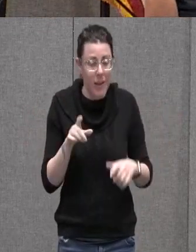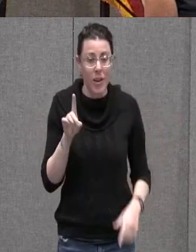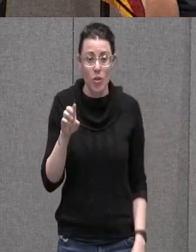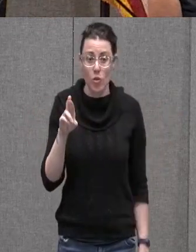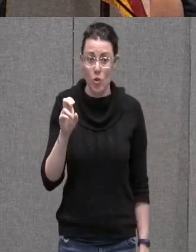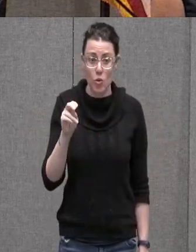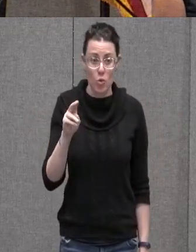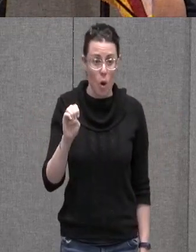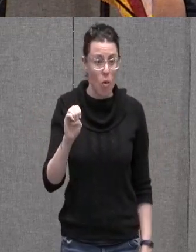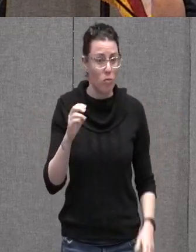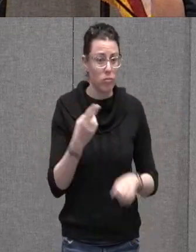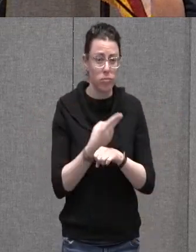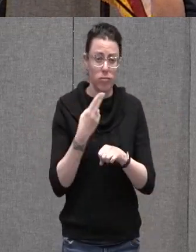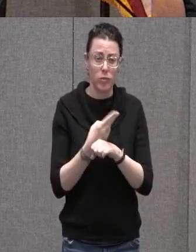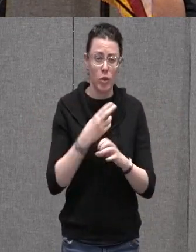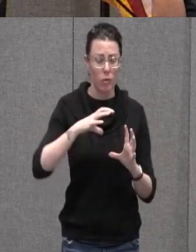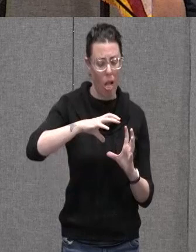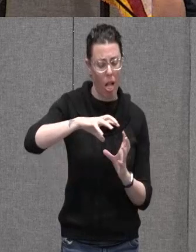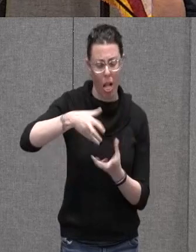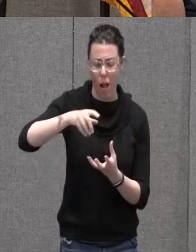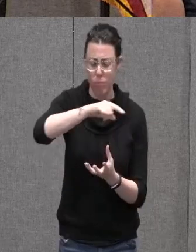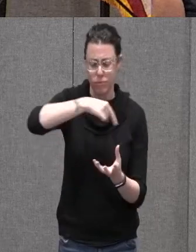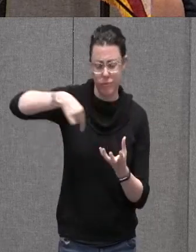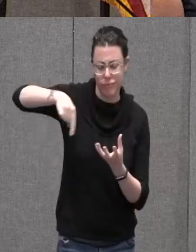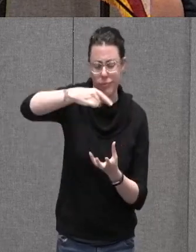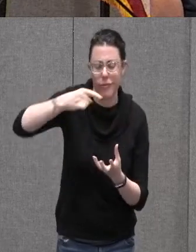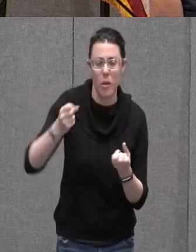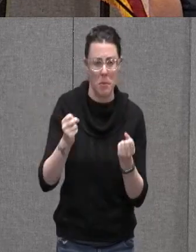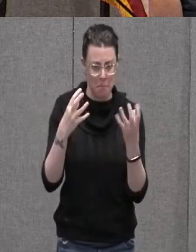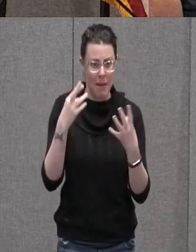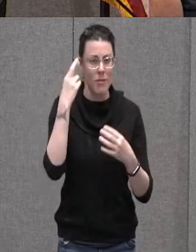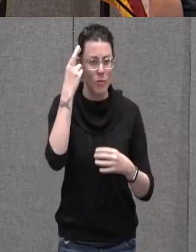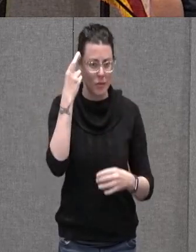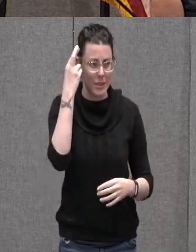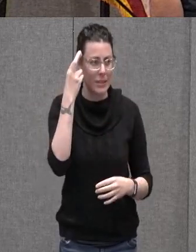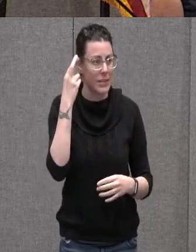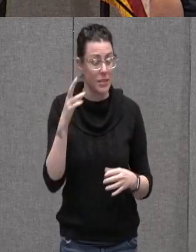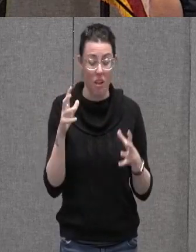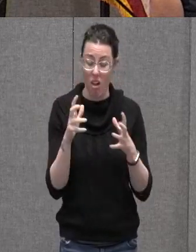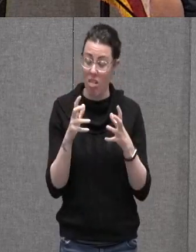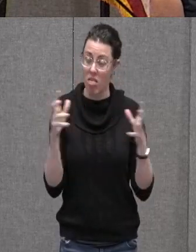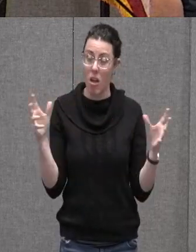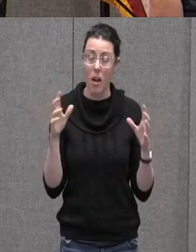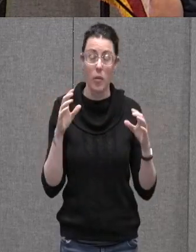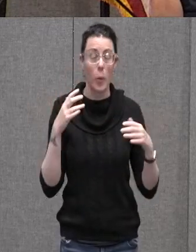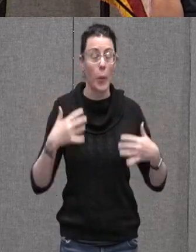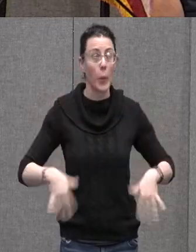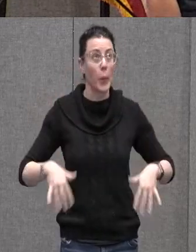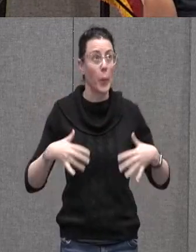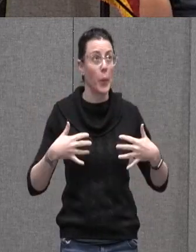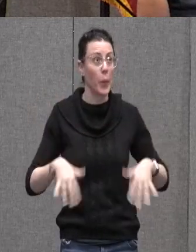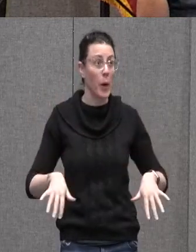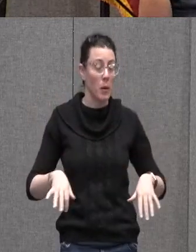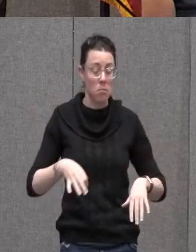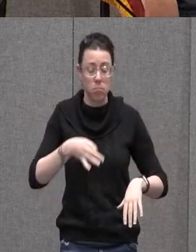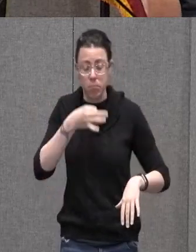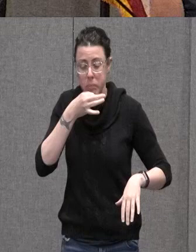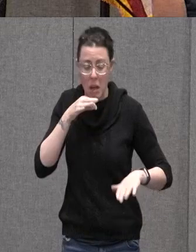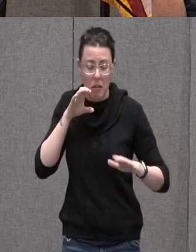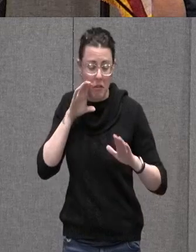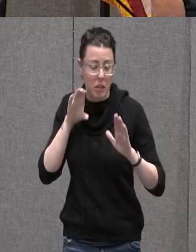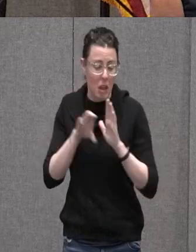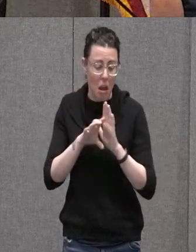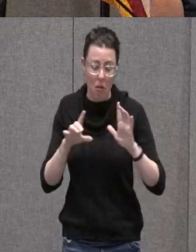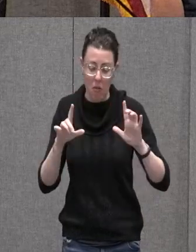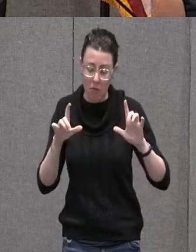all around the world for all kinds of purposes. There's a lot of great photography shots that are done from drones, and they use them in the movies to